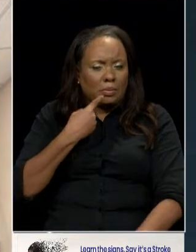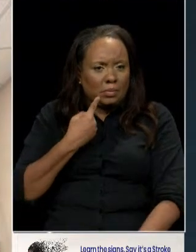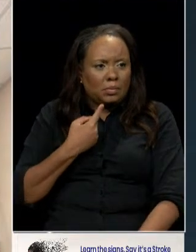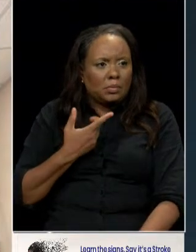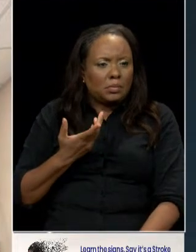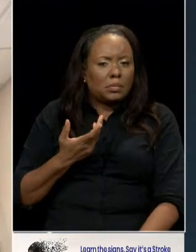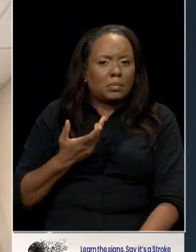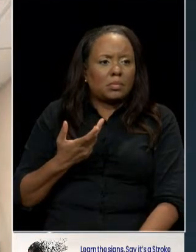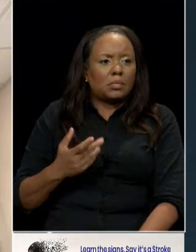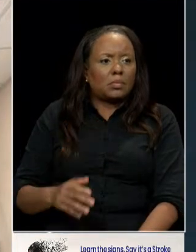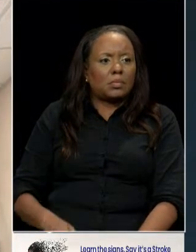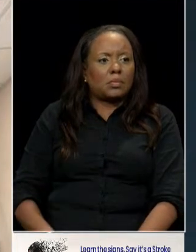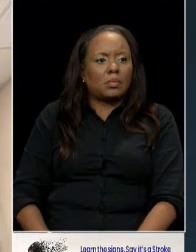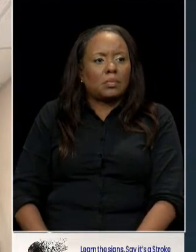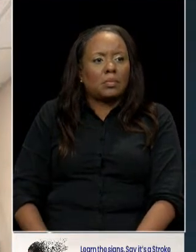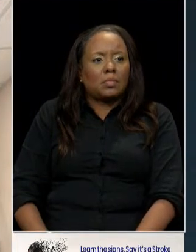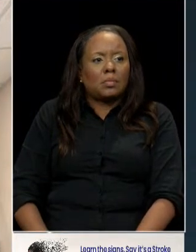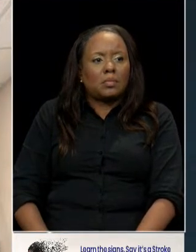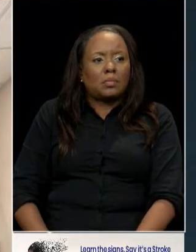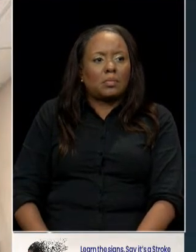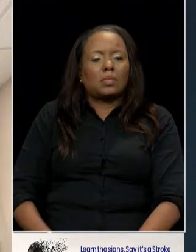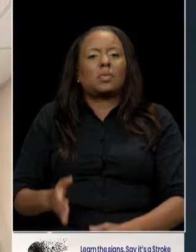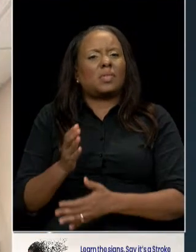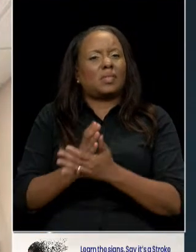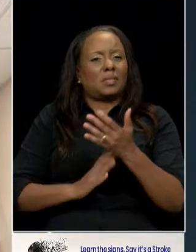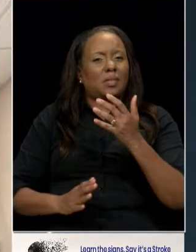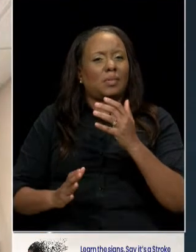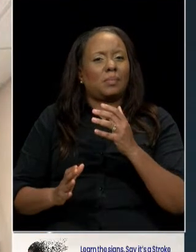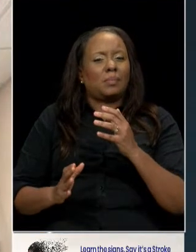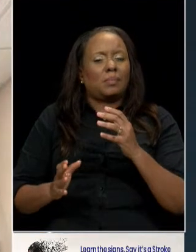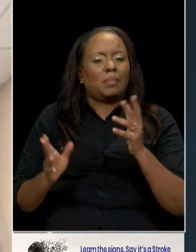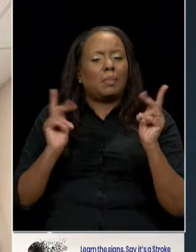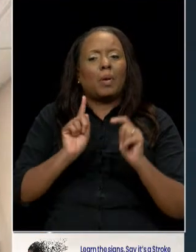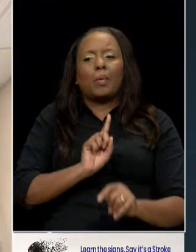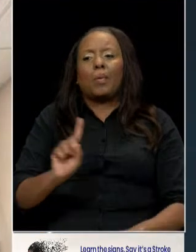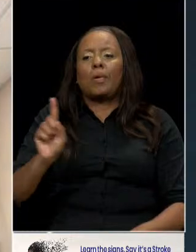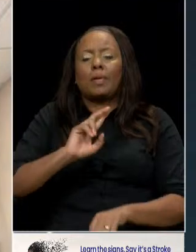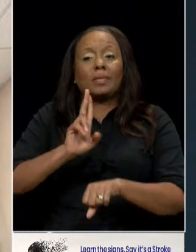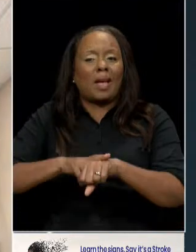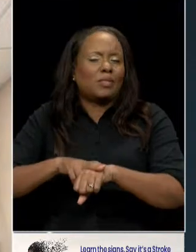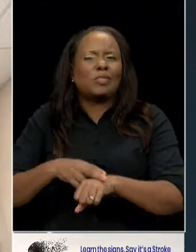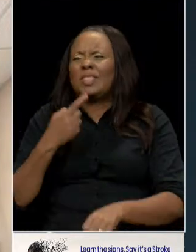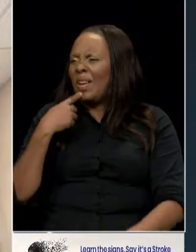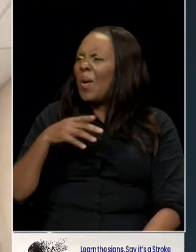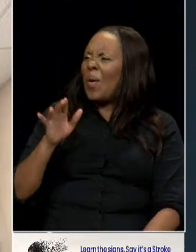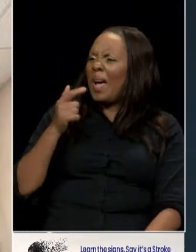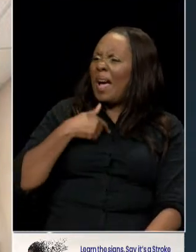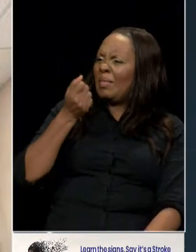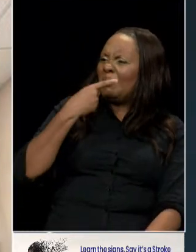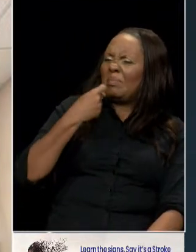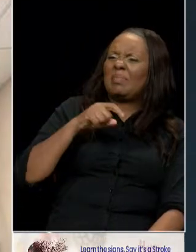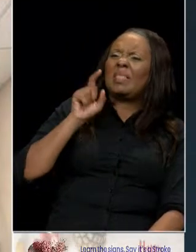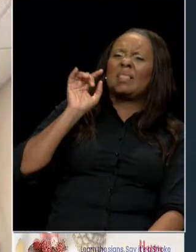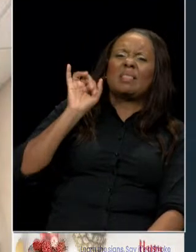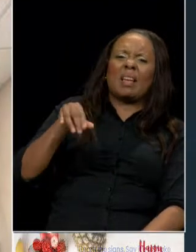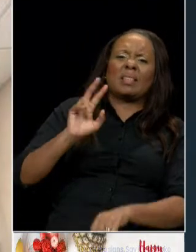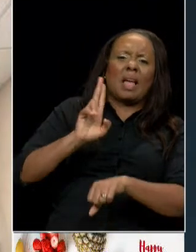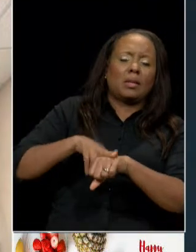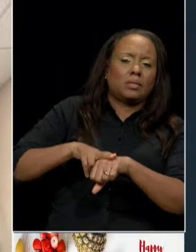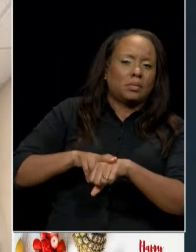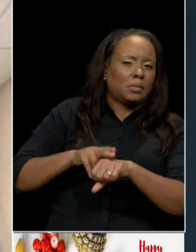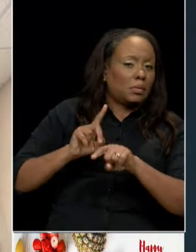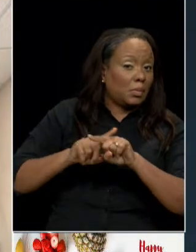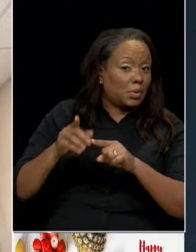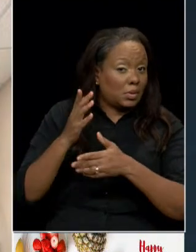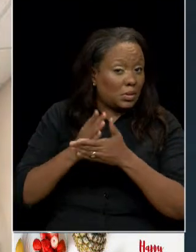products are touted to be natural, but actually I would like to caution men to a certain extent to be aware that they do